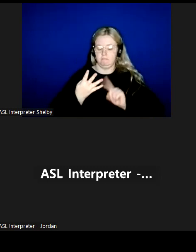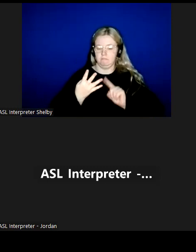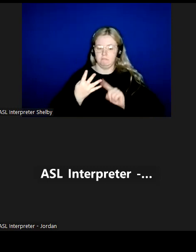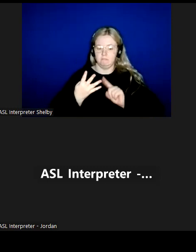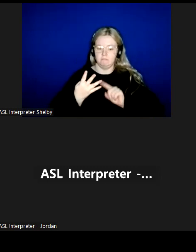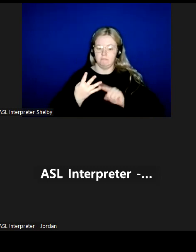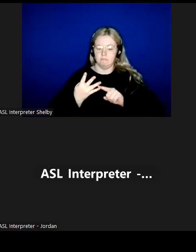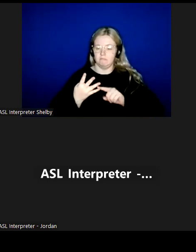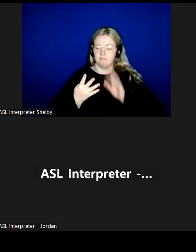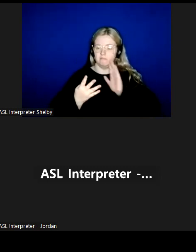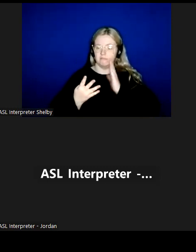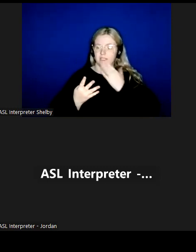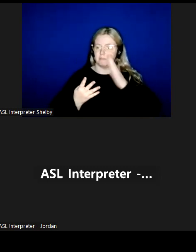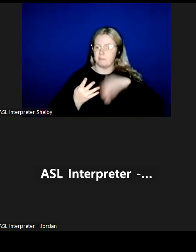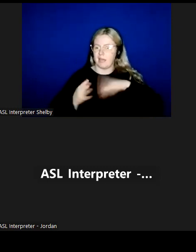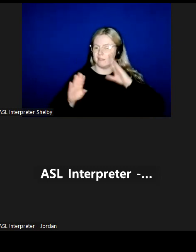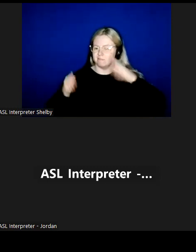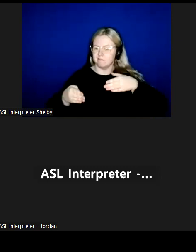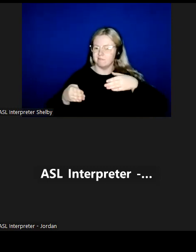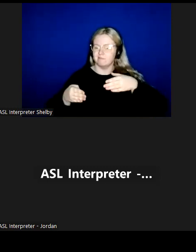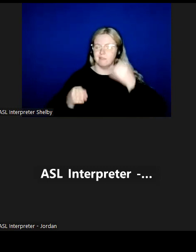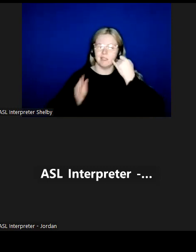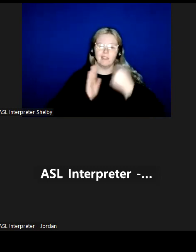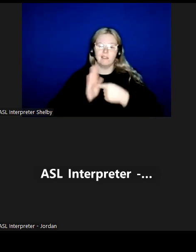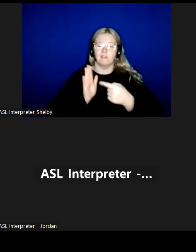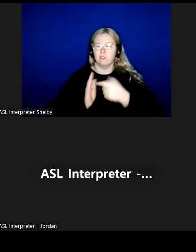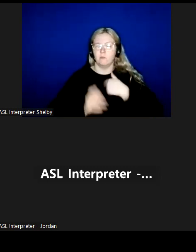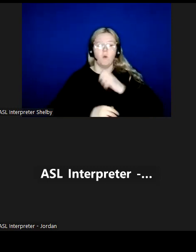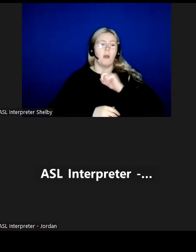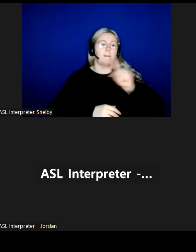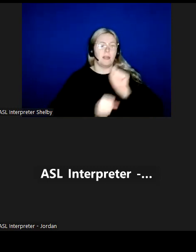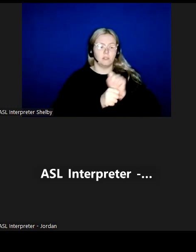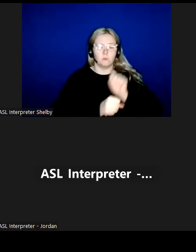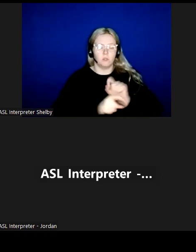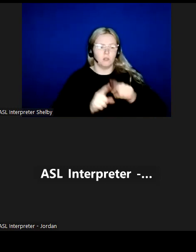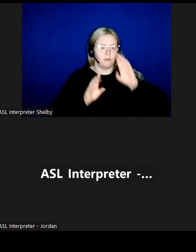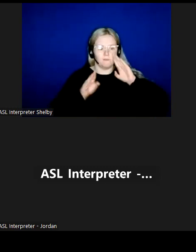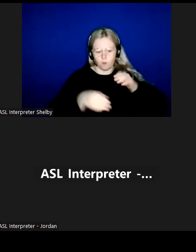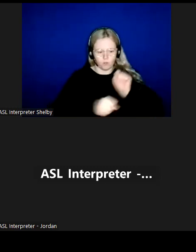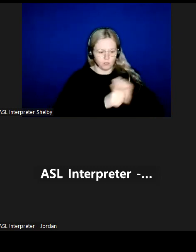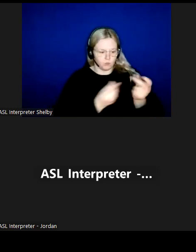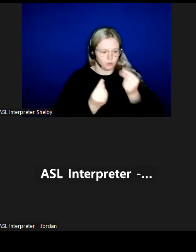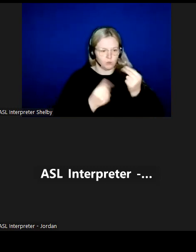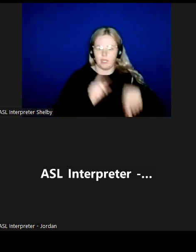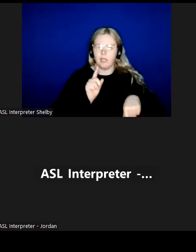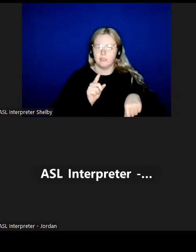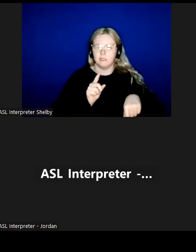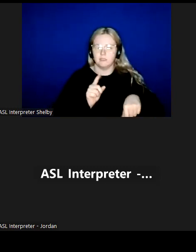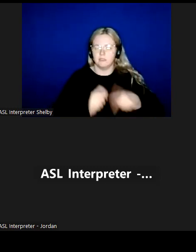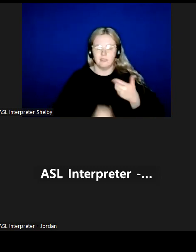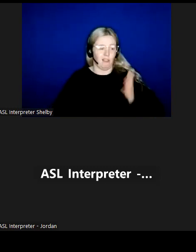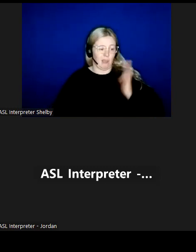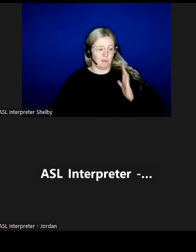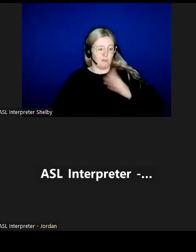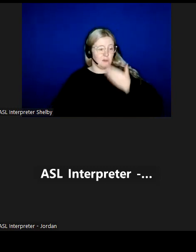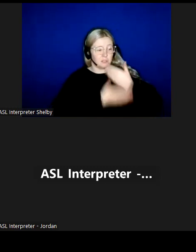people say to me, I go back to work and I can't focus. I always got good reviews at my job, but now